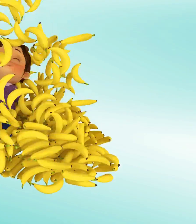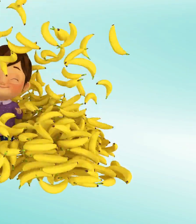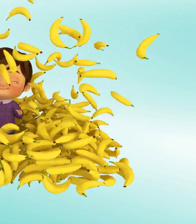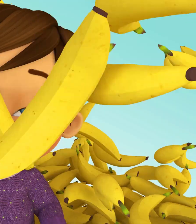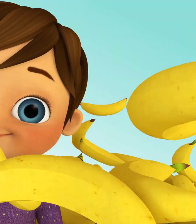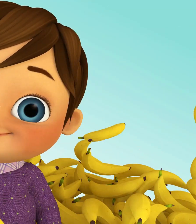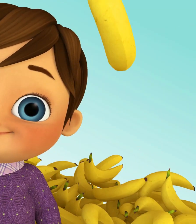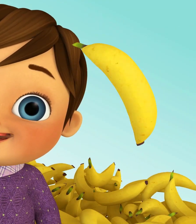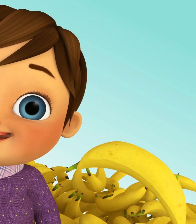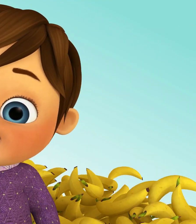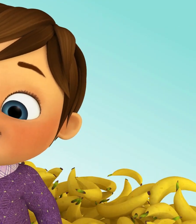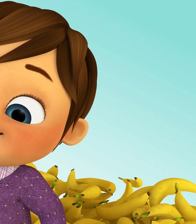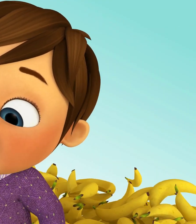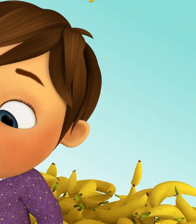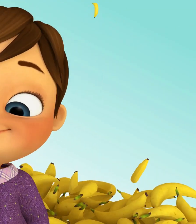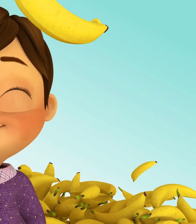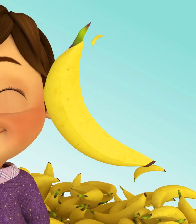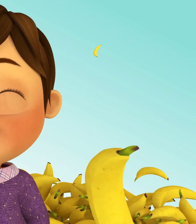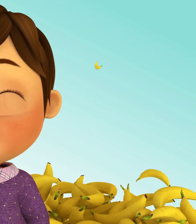foreign